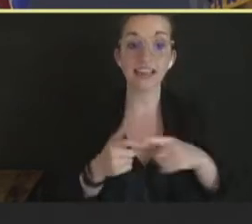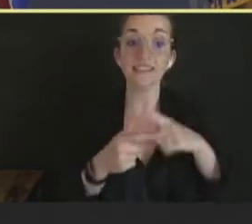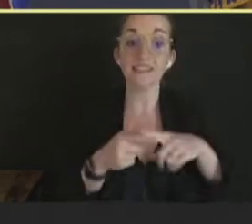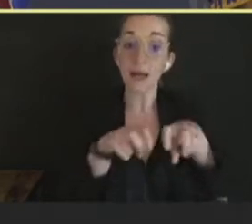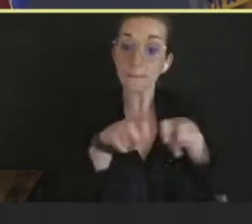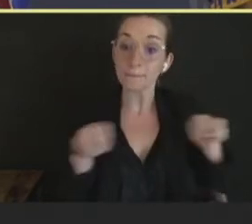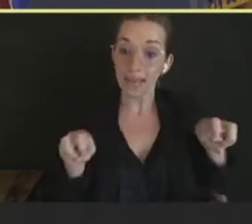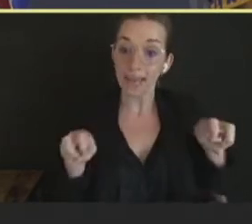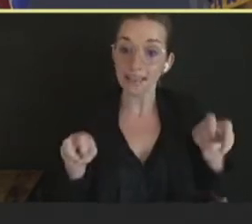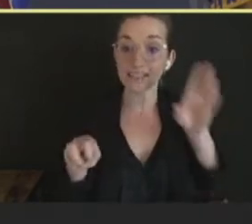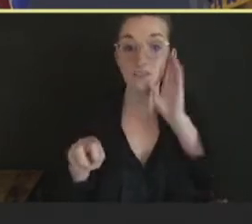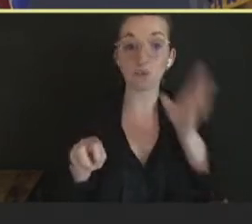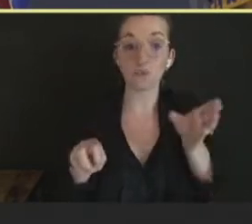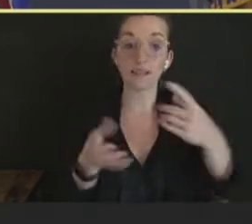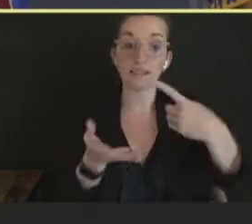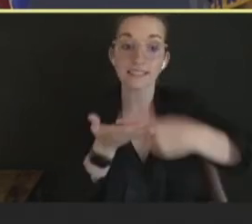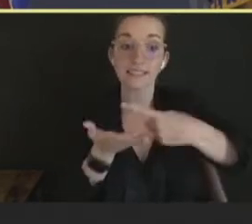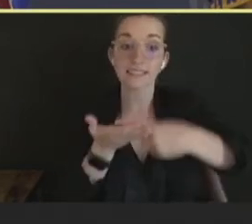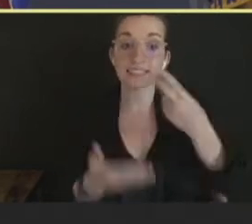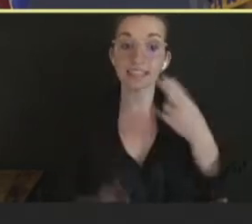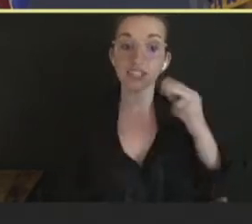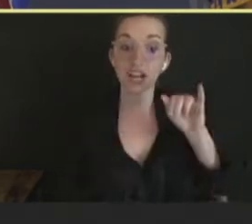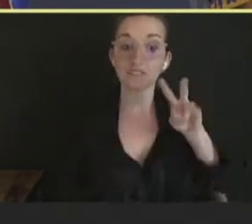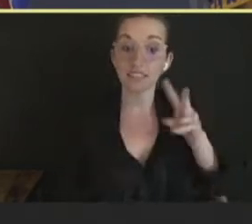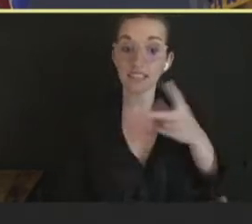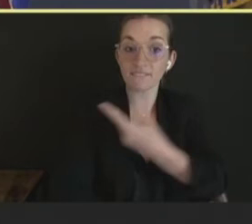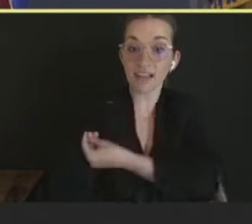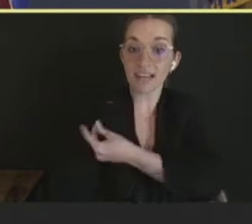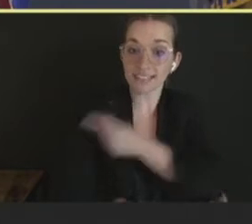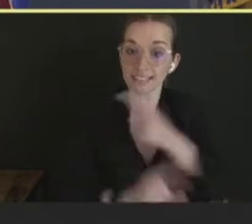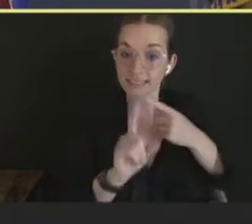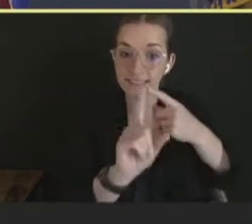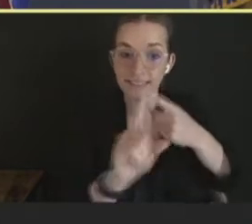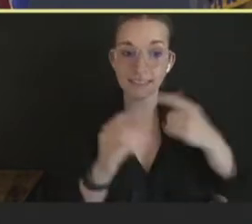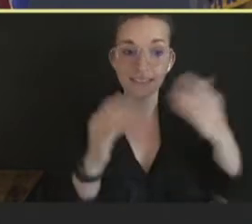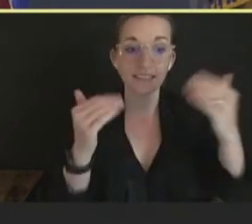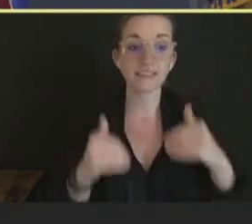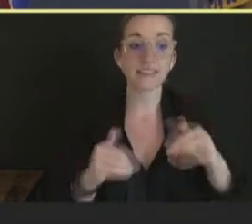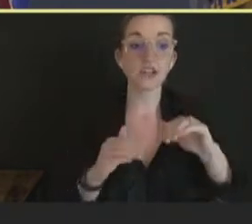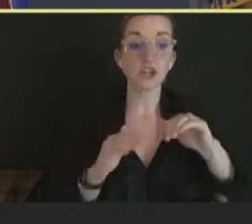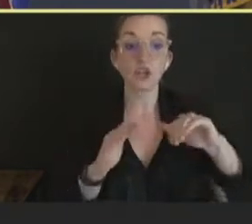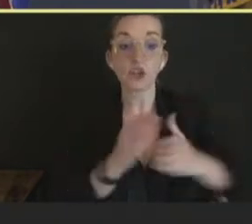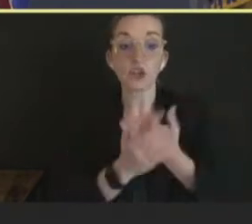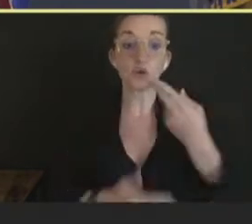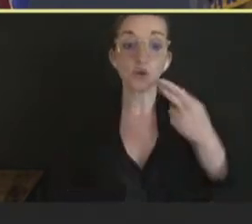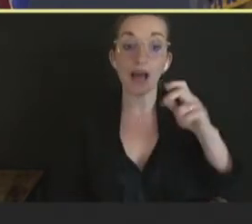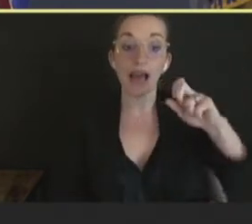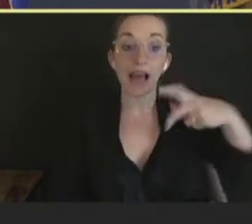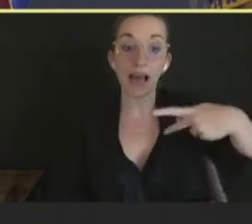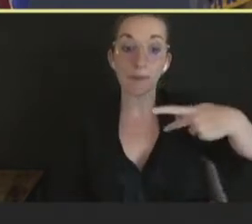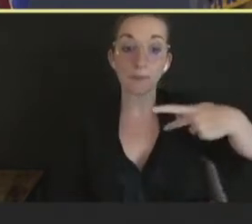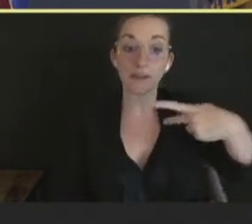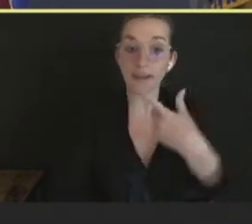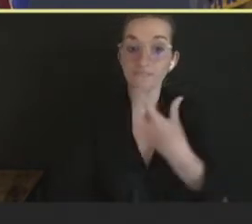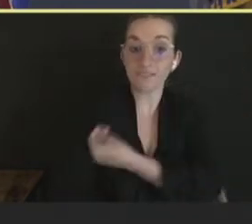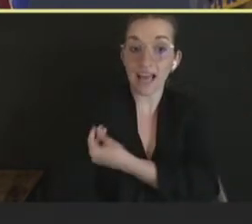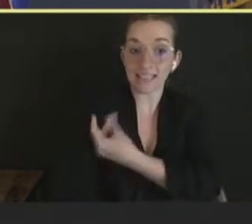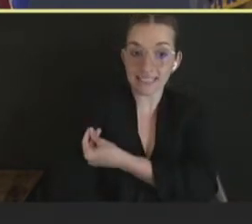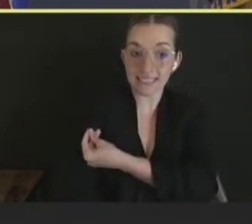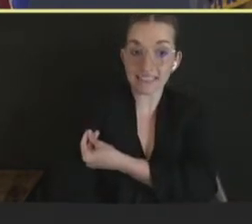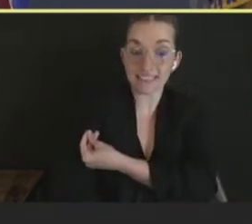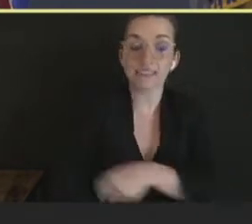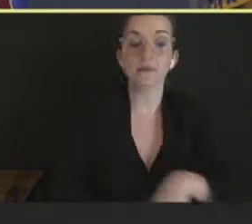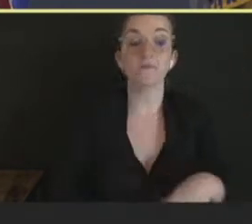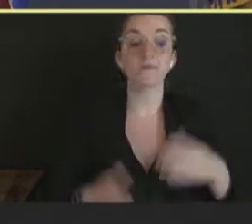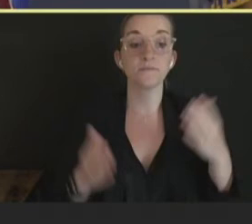vaccine, the new adult hepatitis B immunization recommendations, and injection-free inoculations, as well as